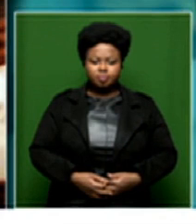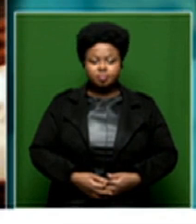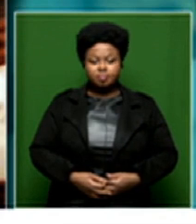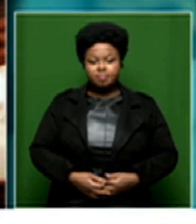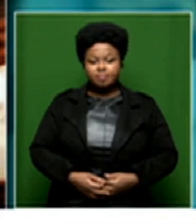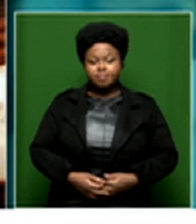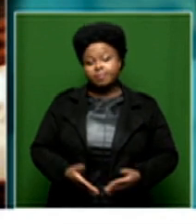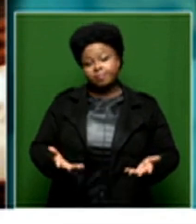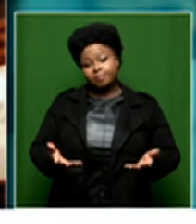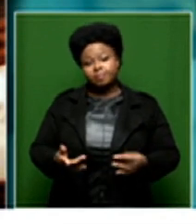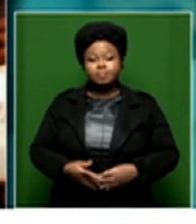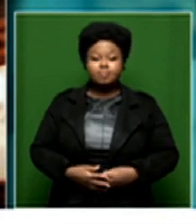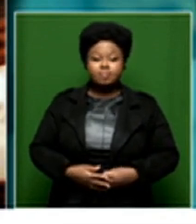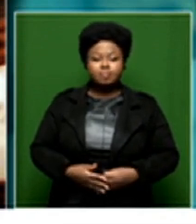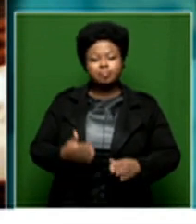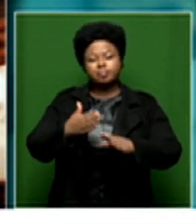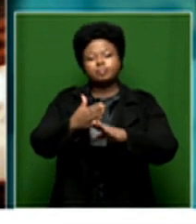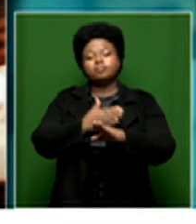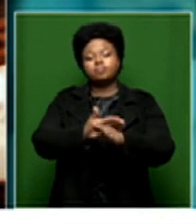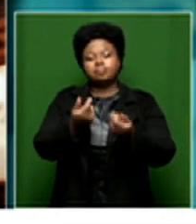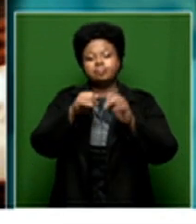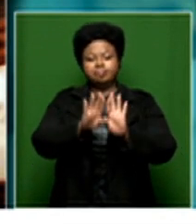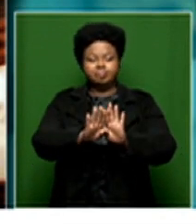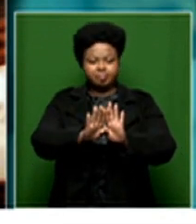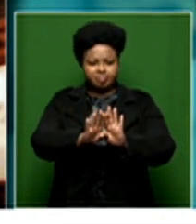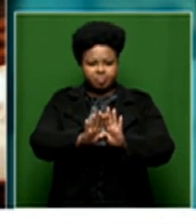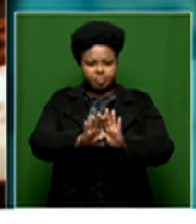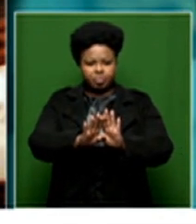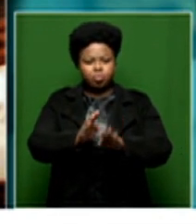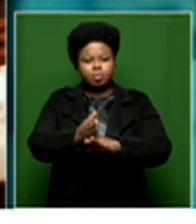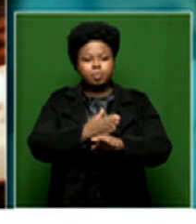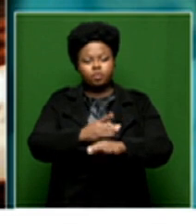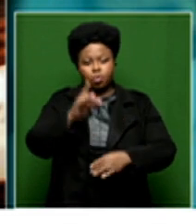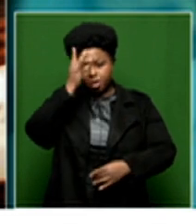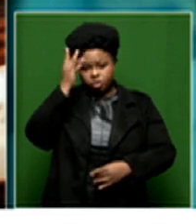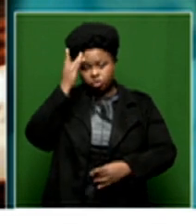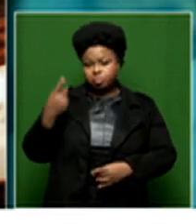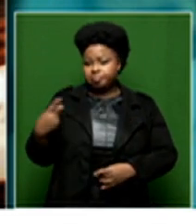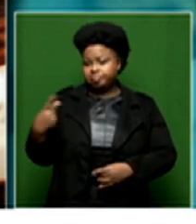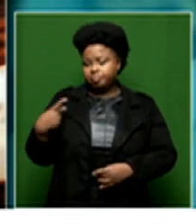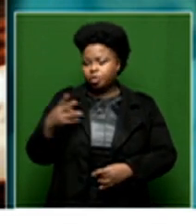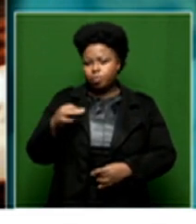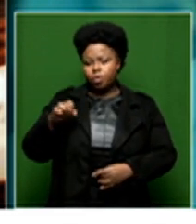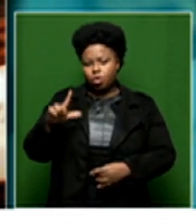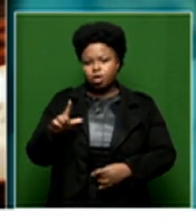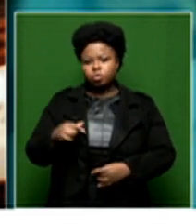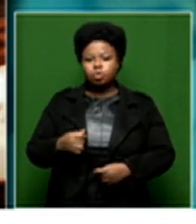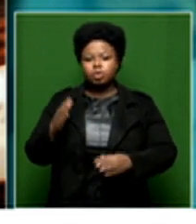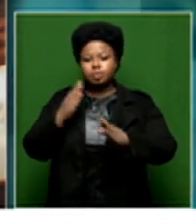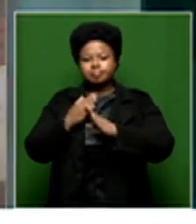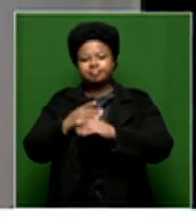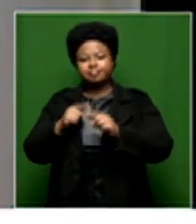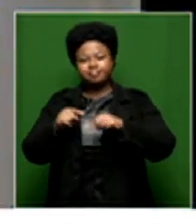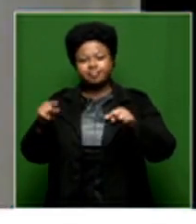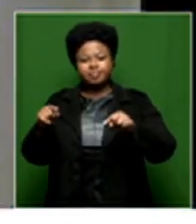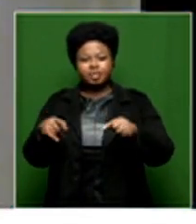So just before the first lockdown, me and Paul actually had a private event